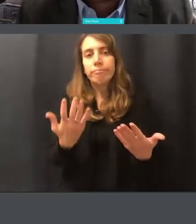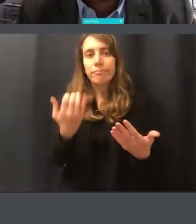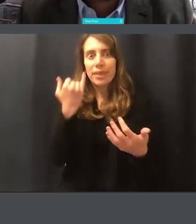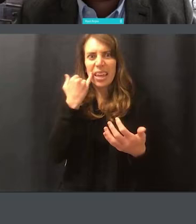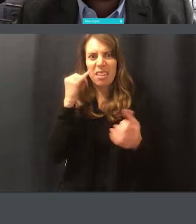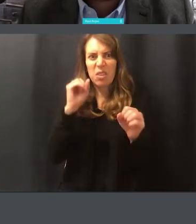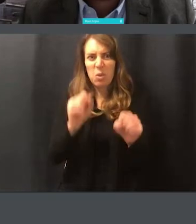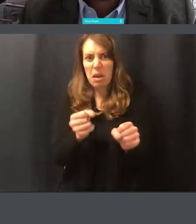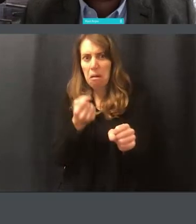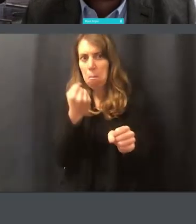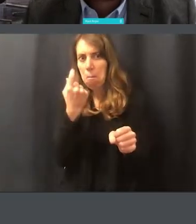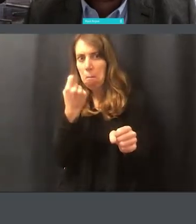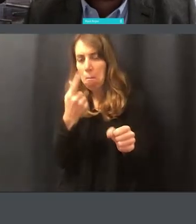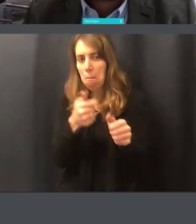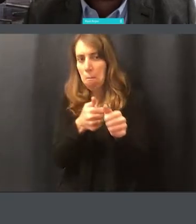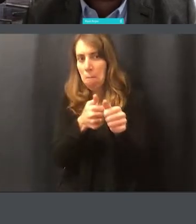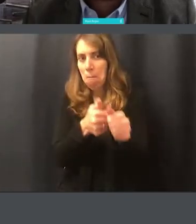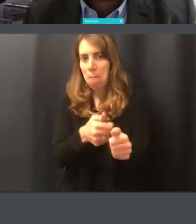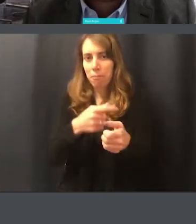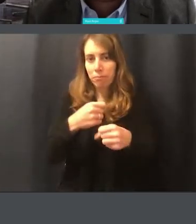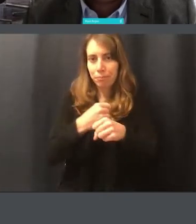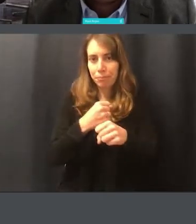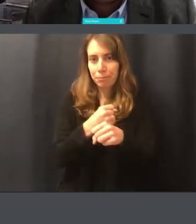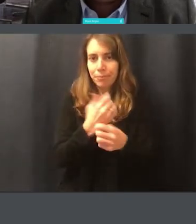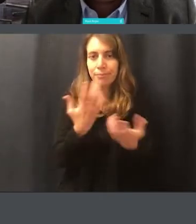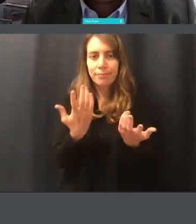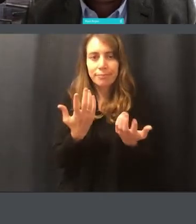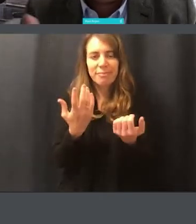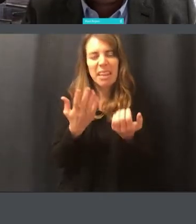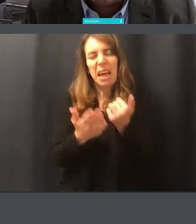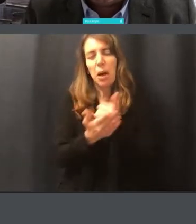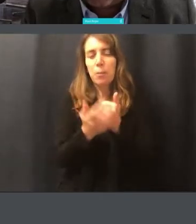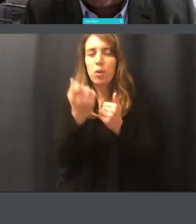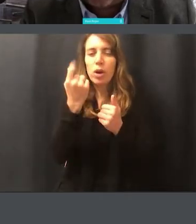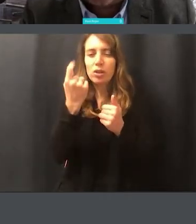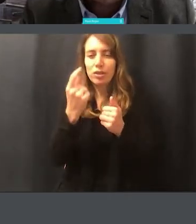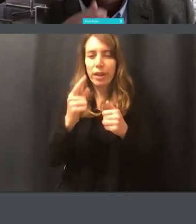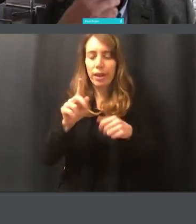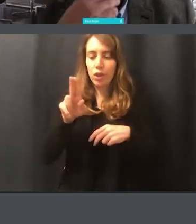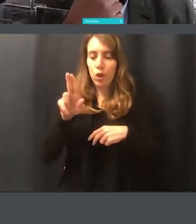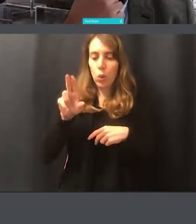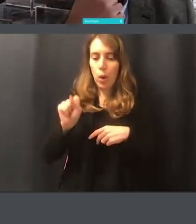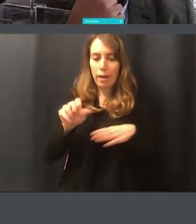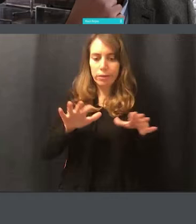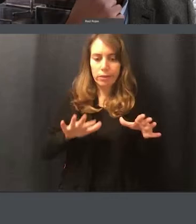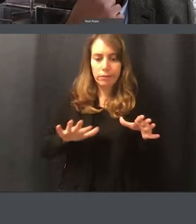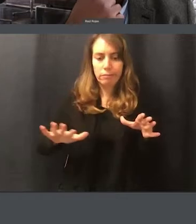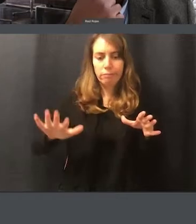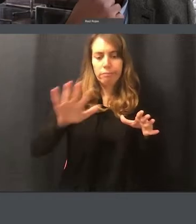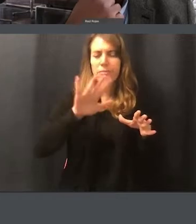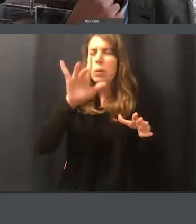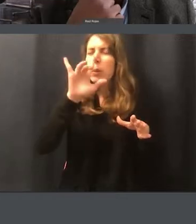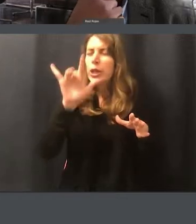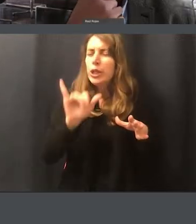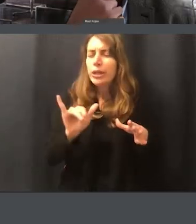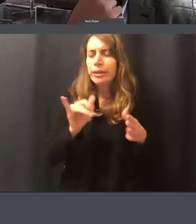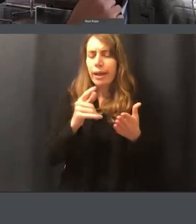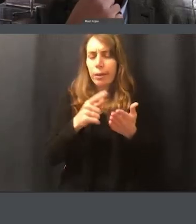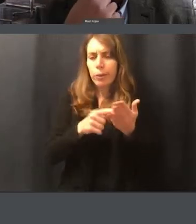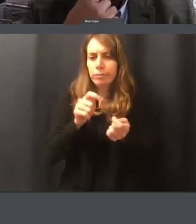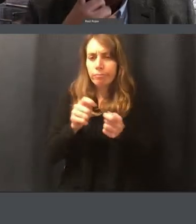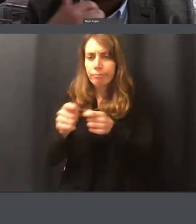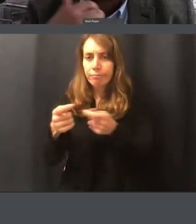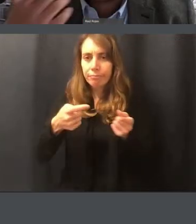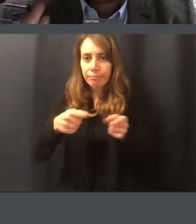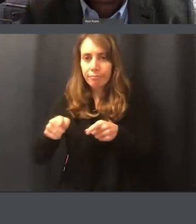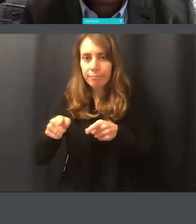idea of what's happening demographically, at least in the United States, right? Of course, this first piece that I'm showing you here, I think, was